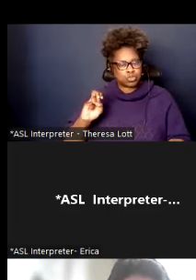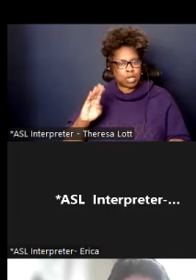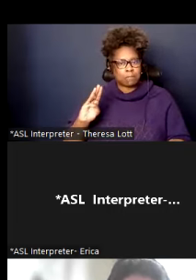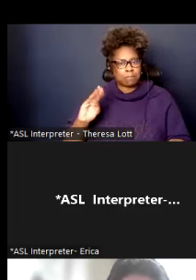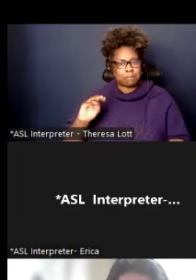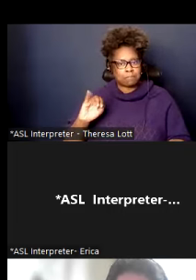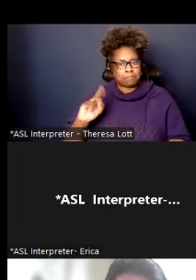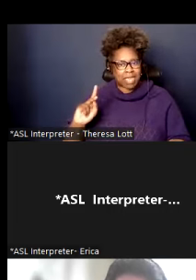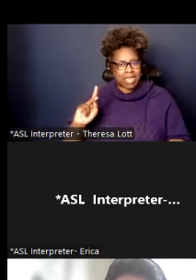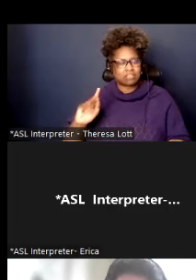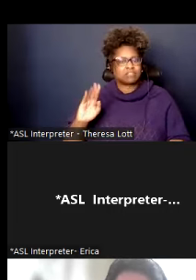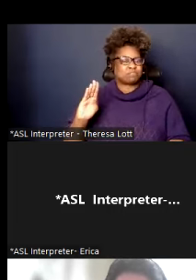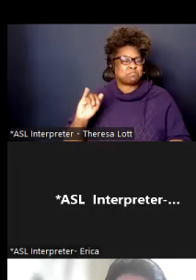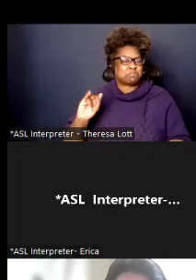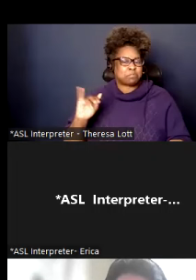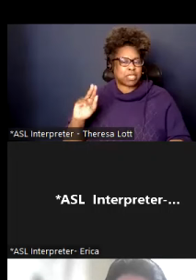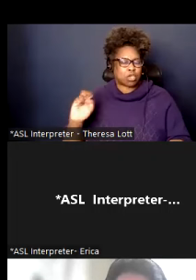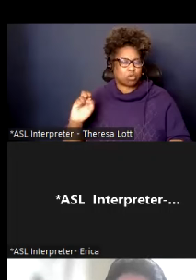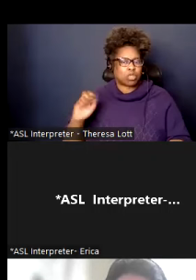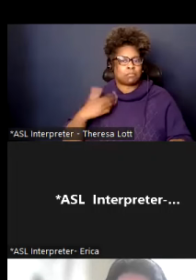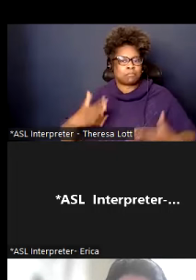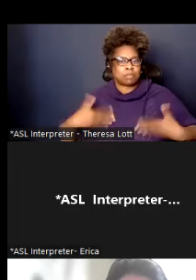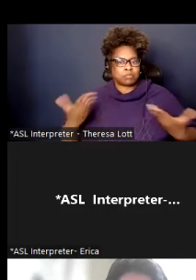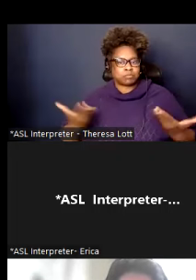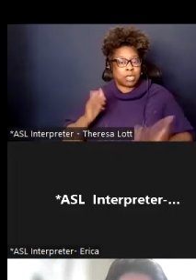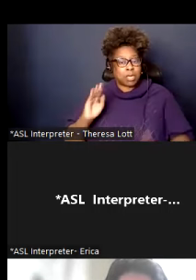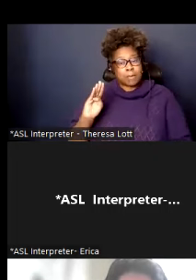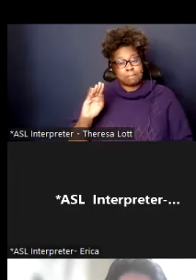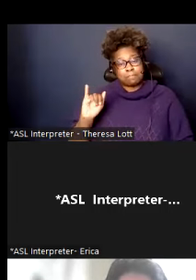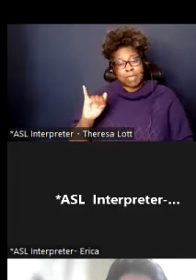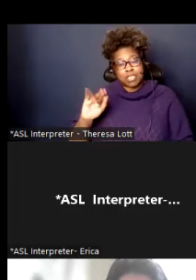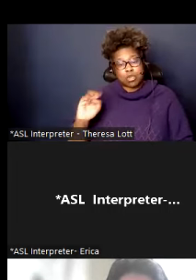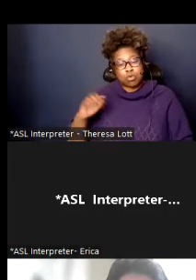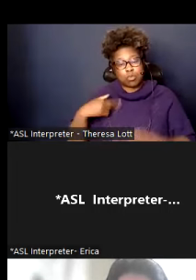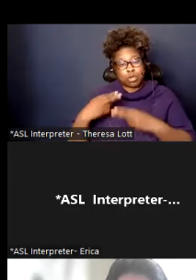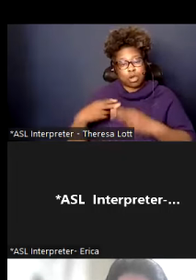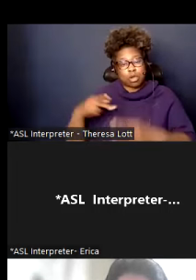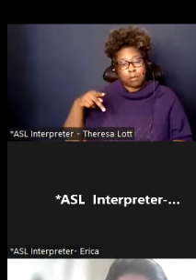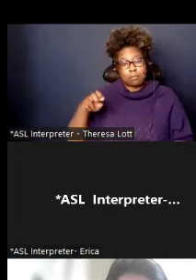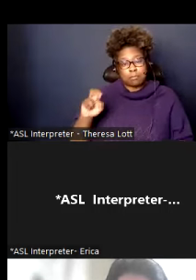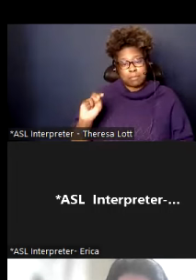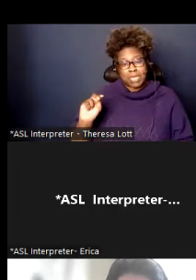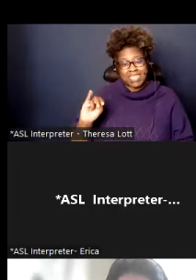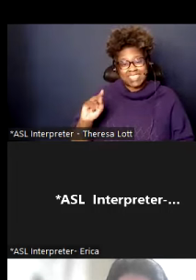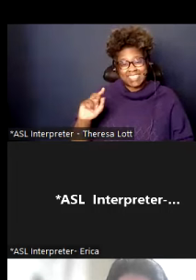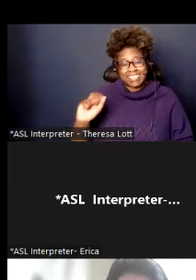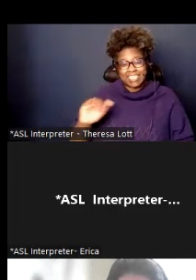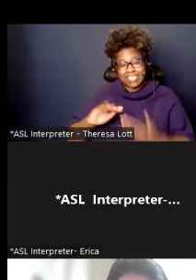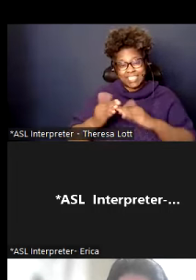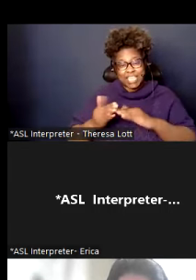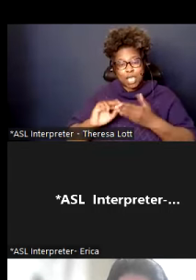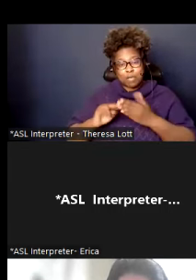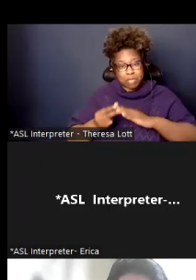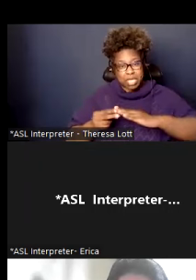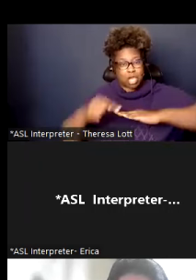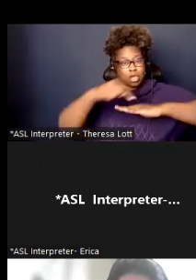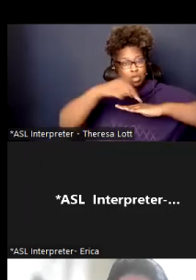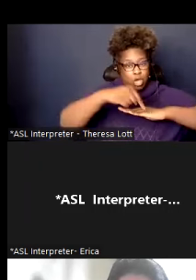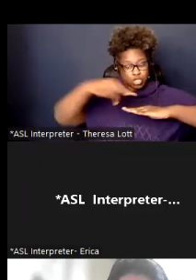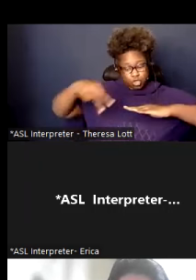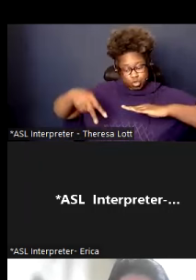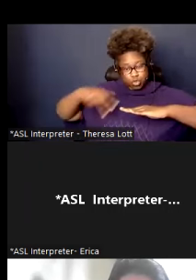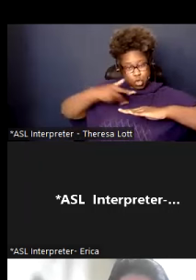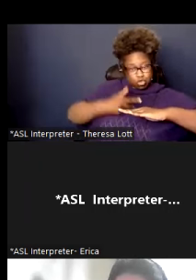I'm very happy to be here. Bayonne is called the Peninsular City, and that means we're surrounded by water on 3 sides. So we're